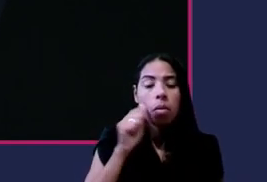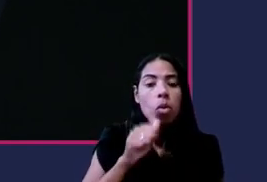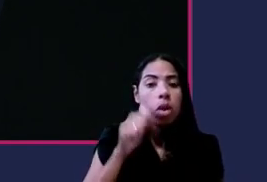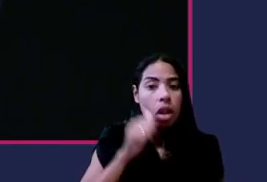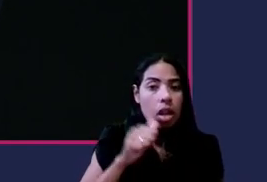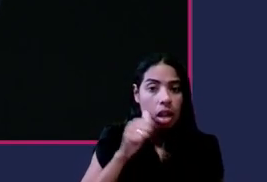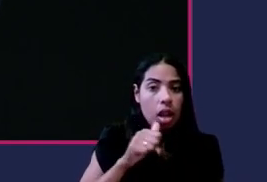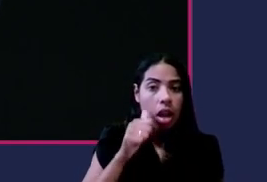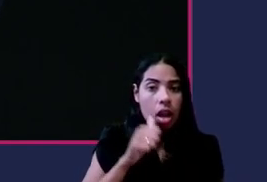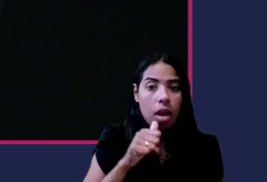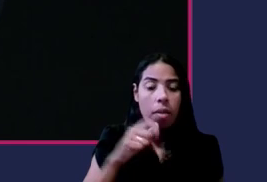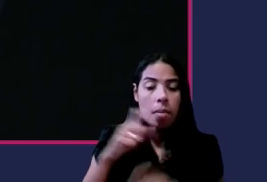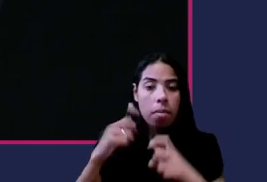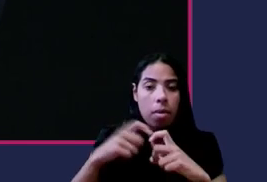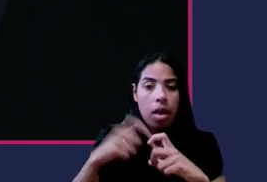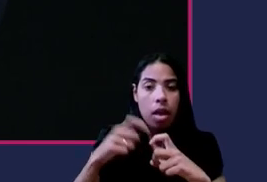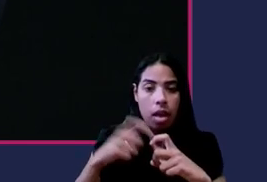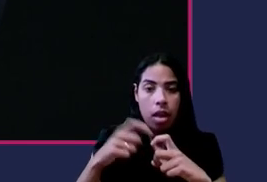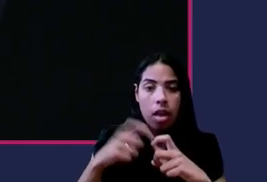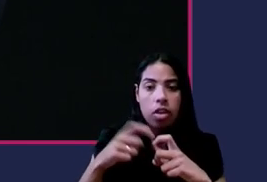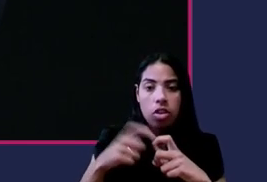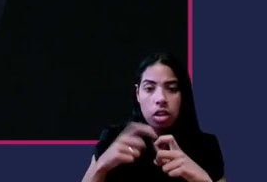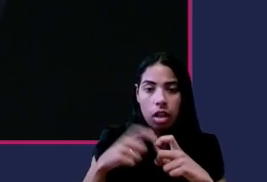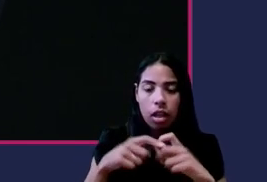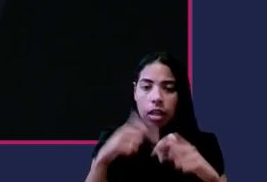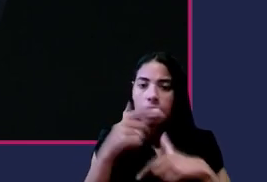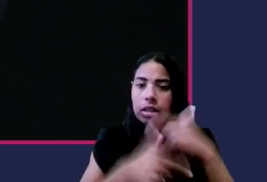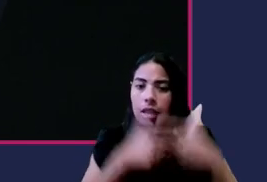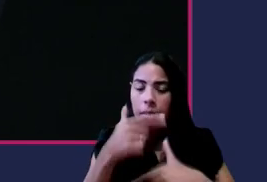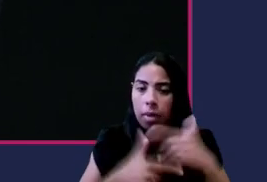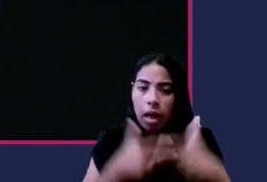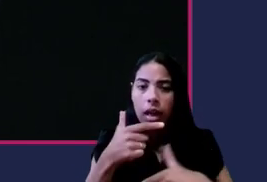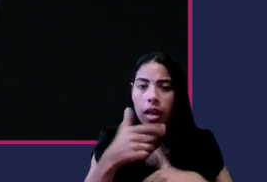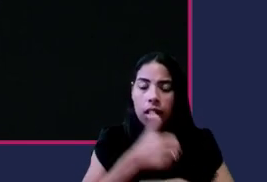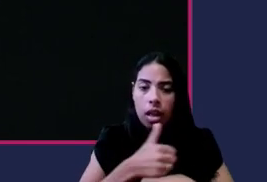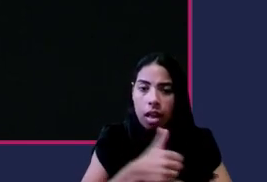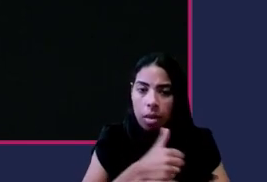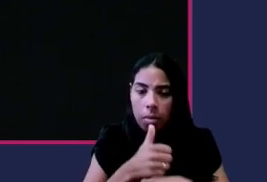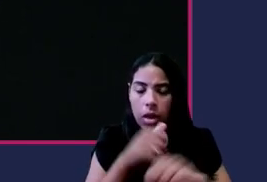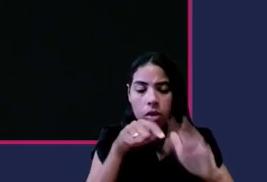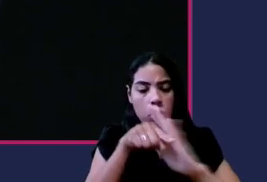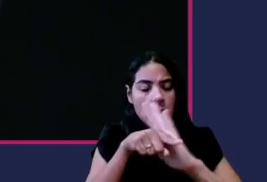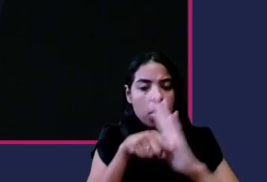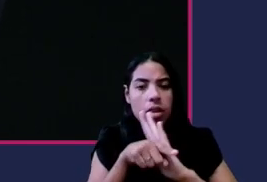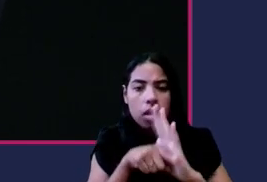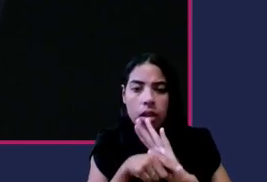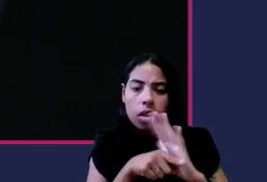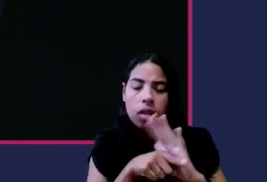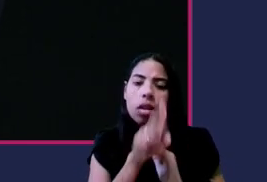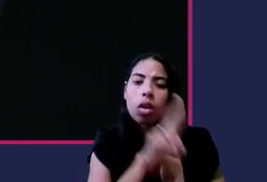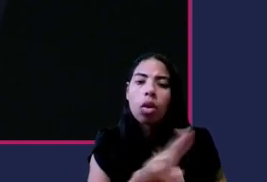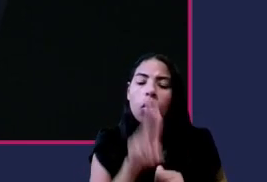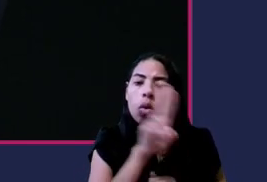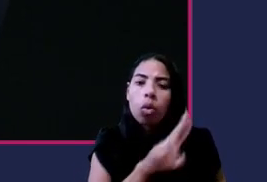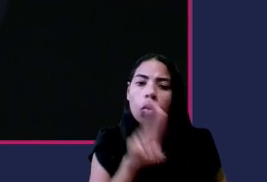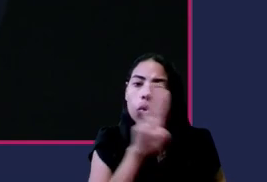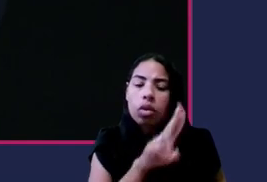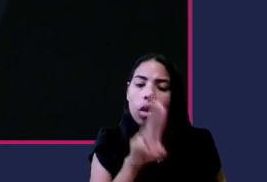not a concern. And he talked about that Brazilian who's a veterinarian, and